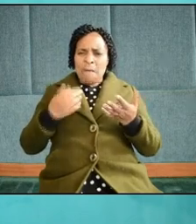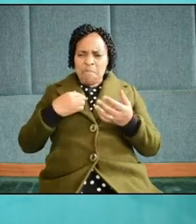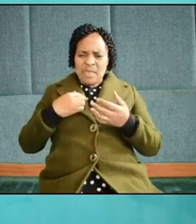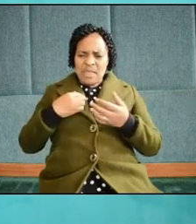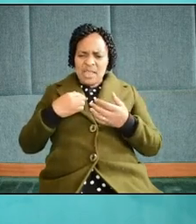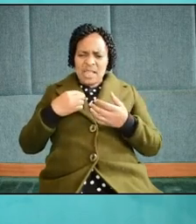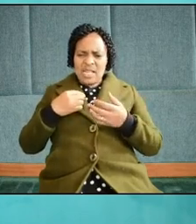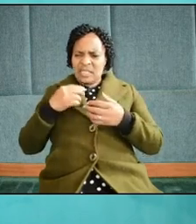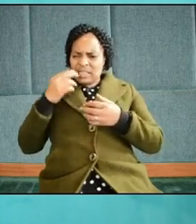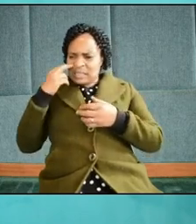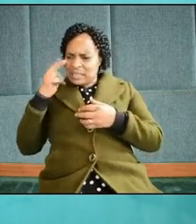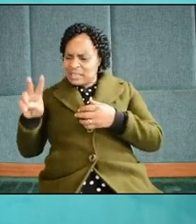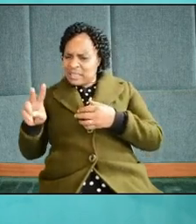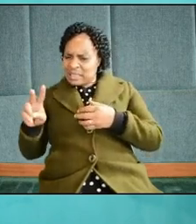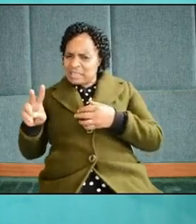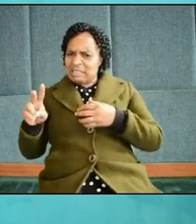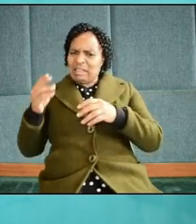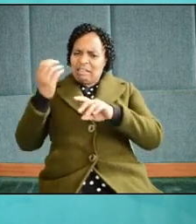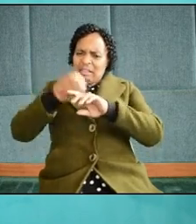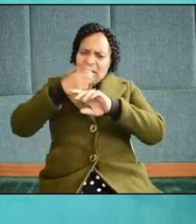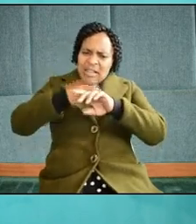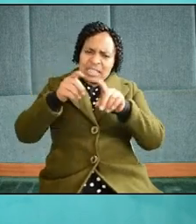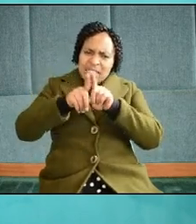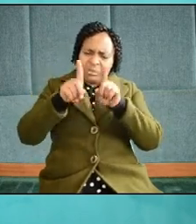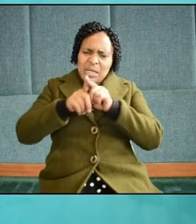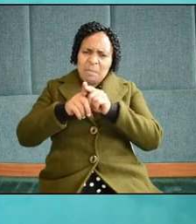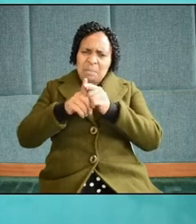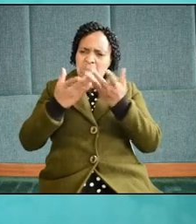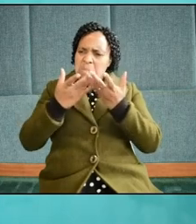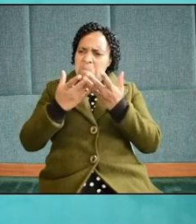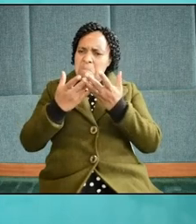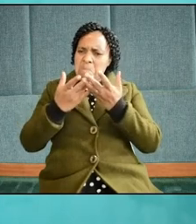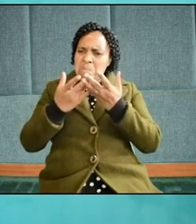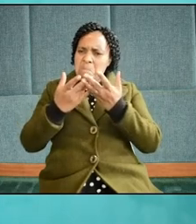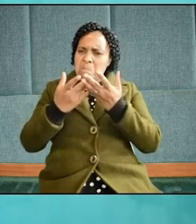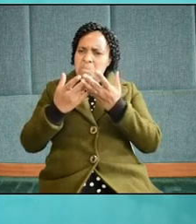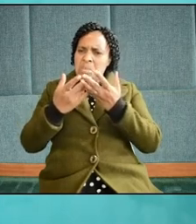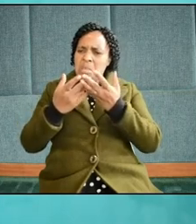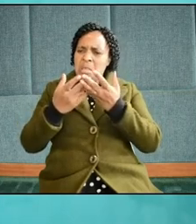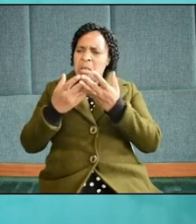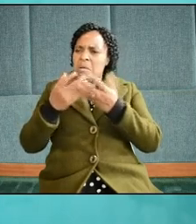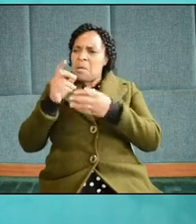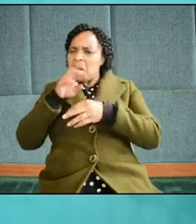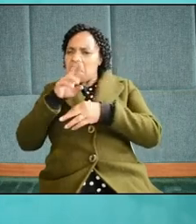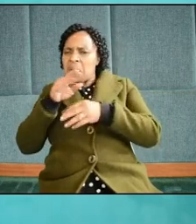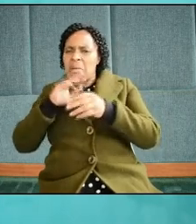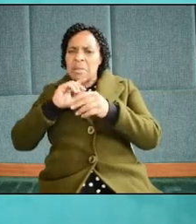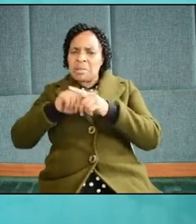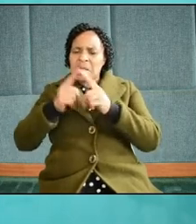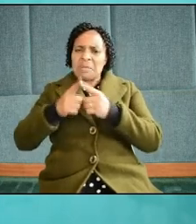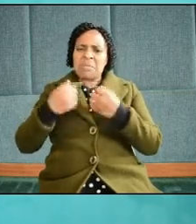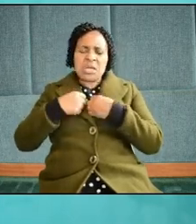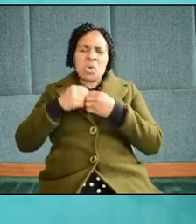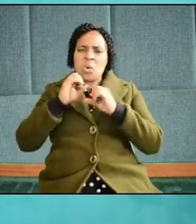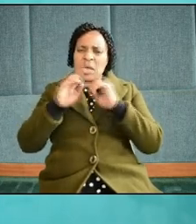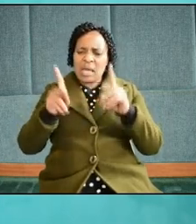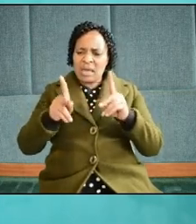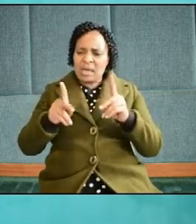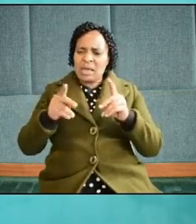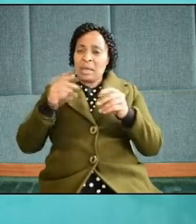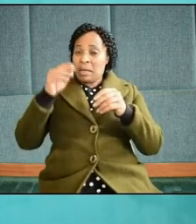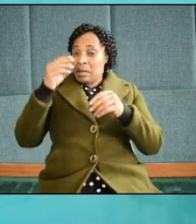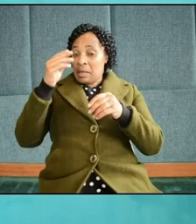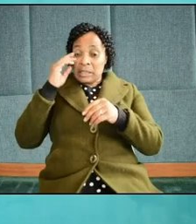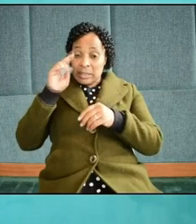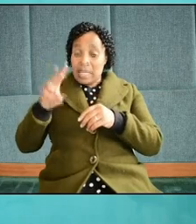at a piece of metal shaped like a snake and I'll be okay. And then the case of Naaman. River Jordan, we know, was a very dirty river. So the